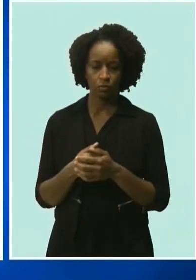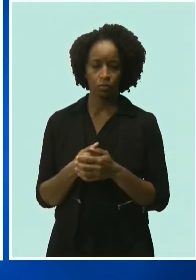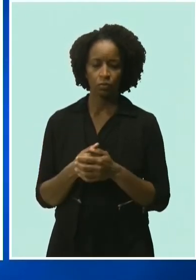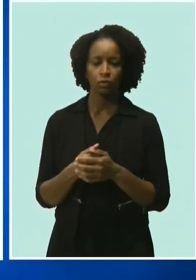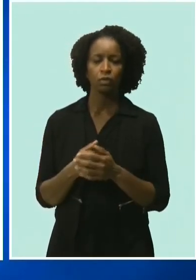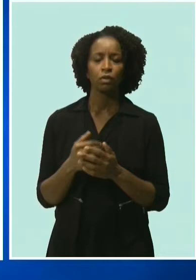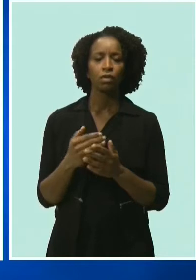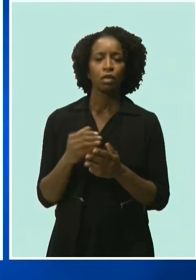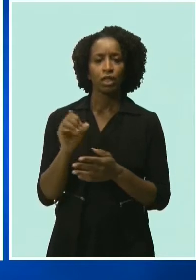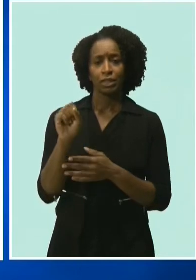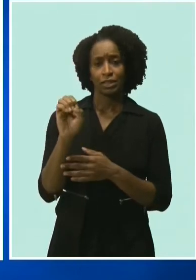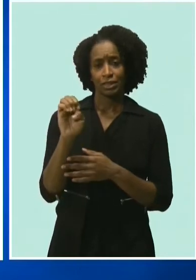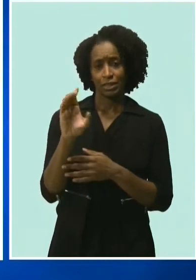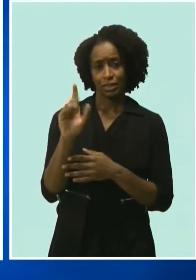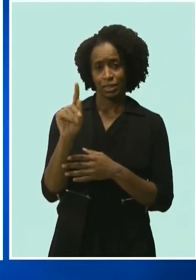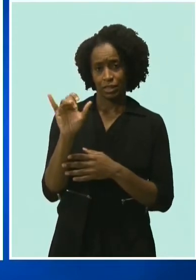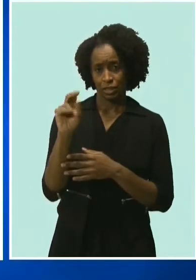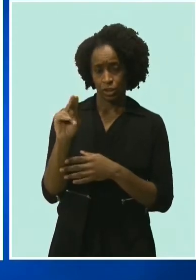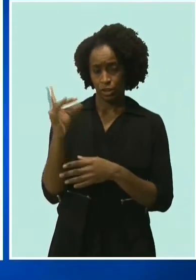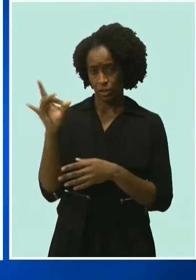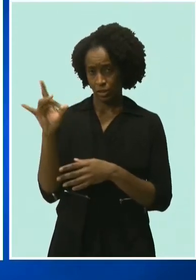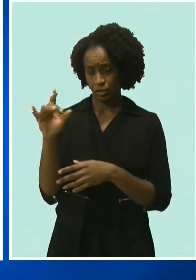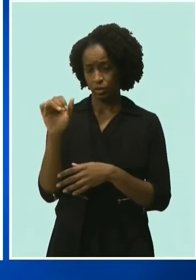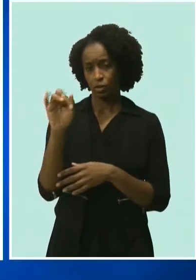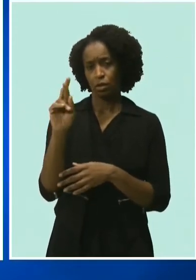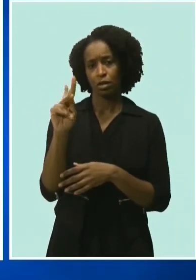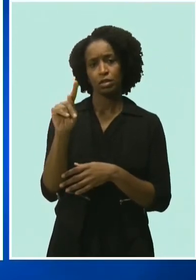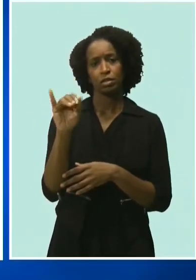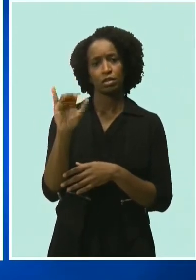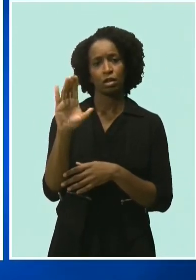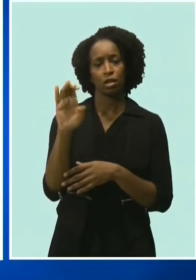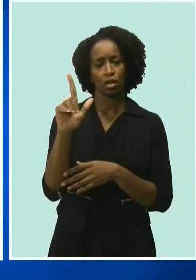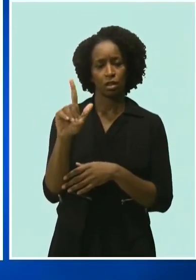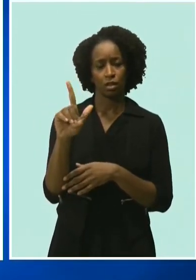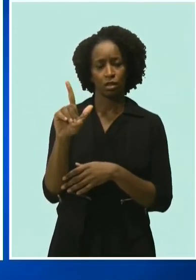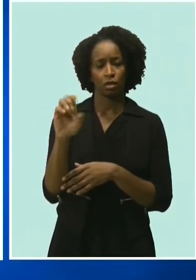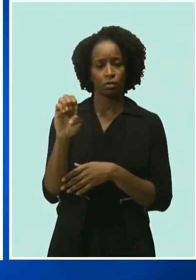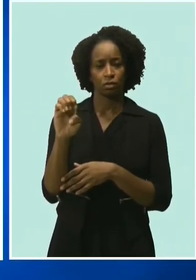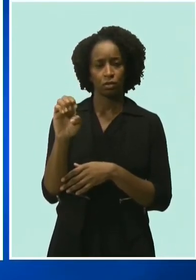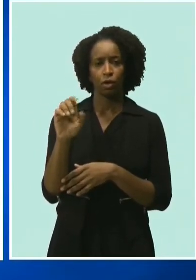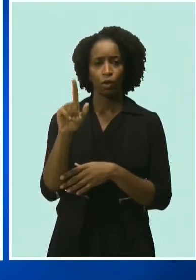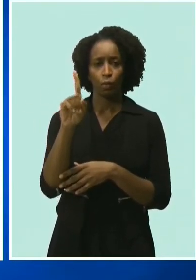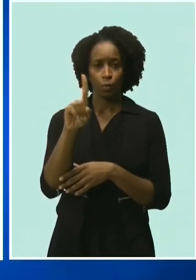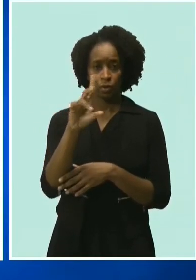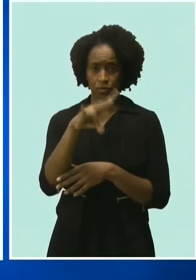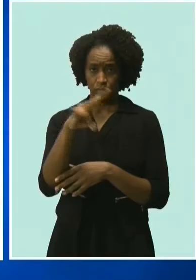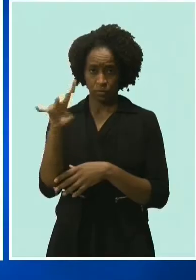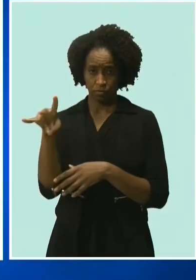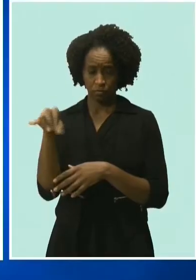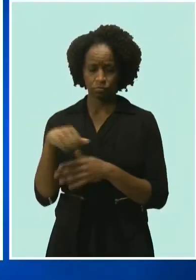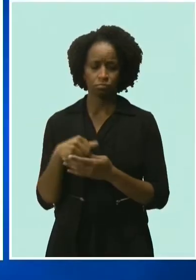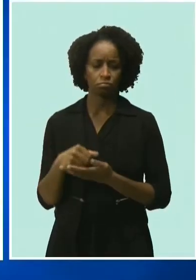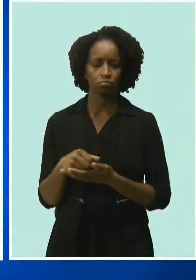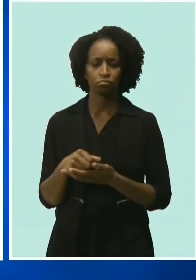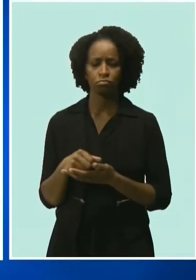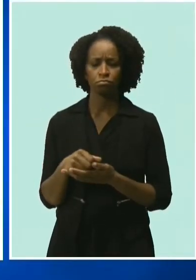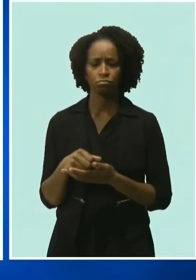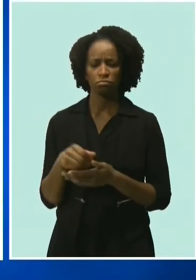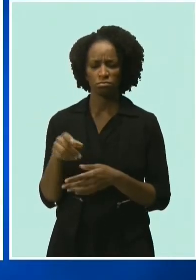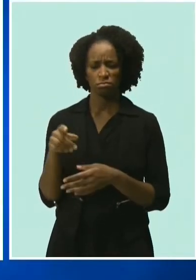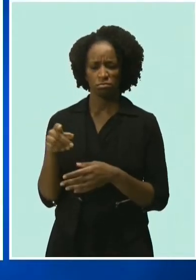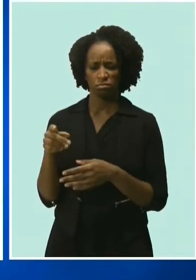Section 18 and Article 177, the constitutionality of